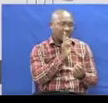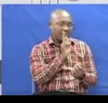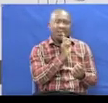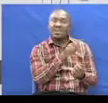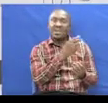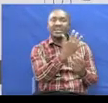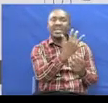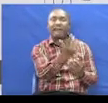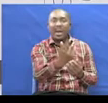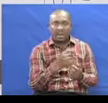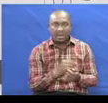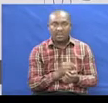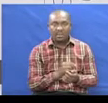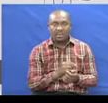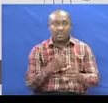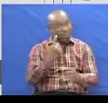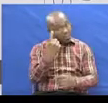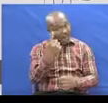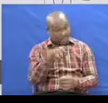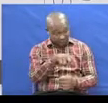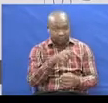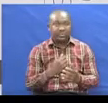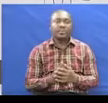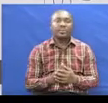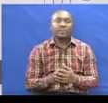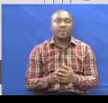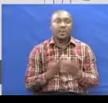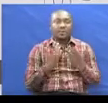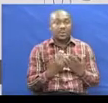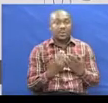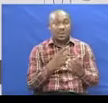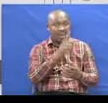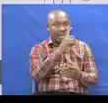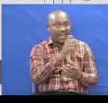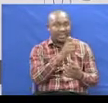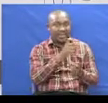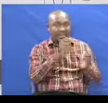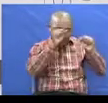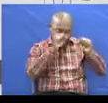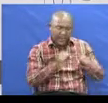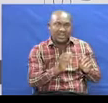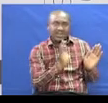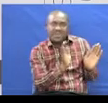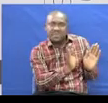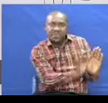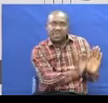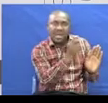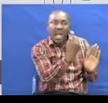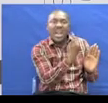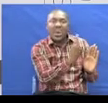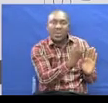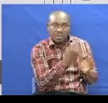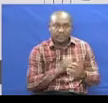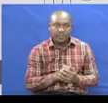a numerator, which is 1. So this one must be alone. Then when this is